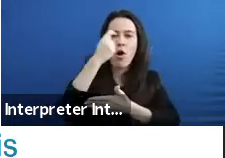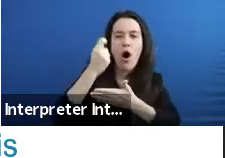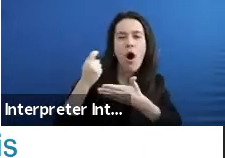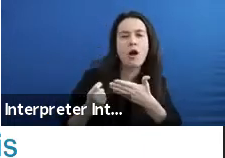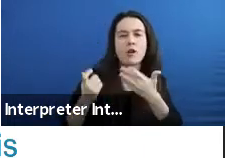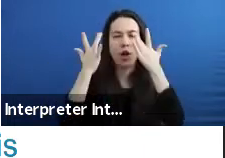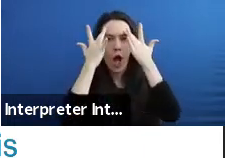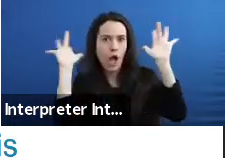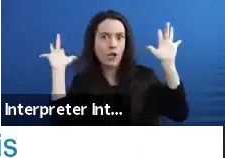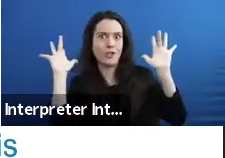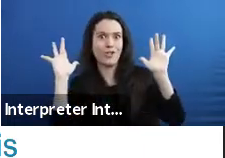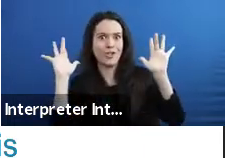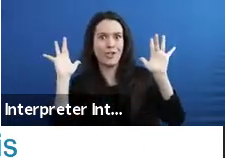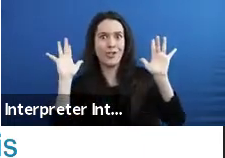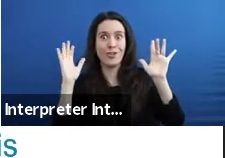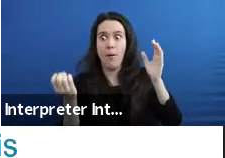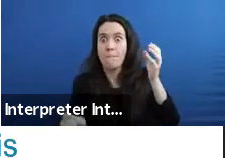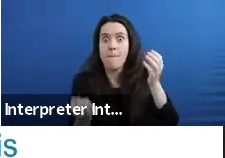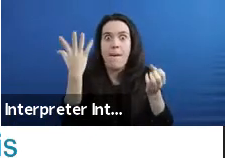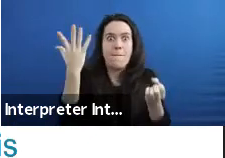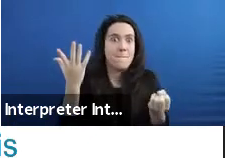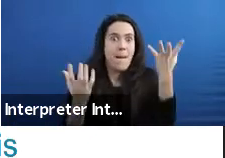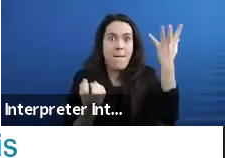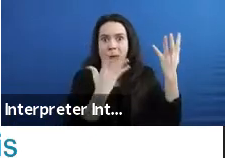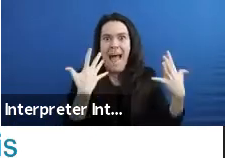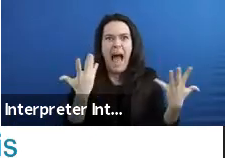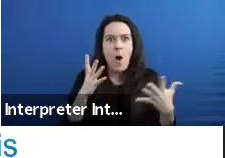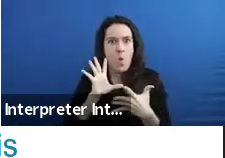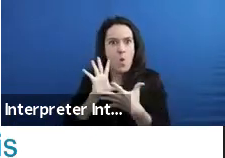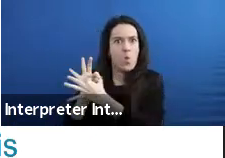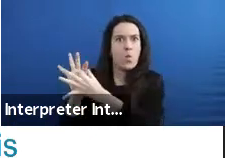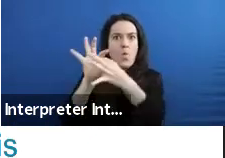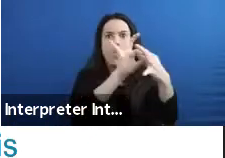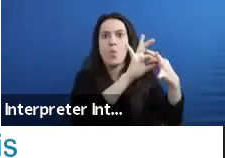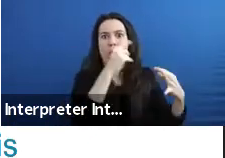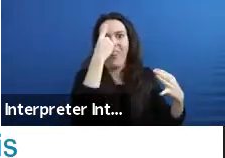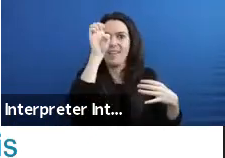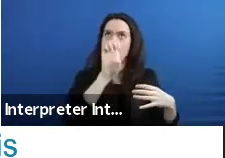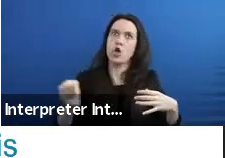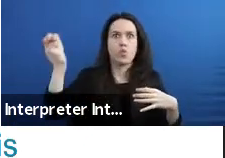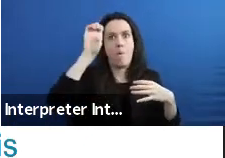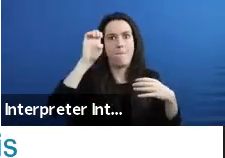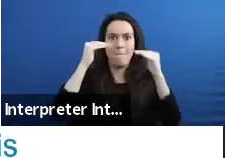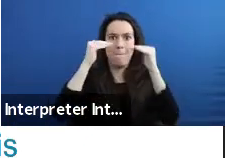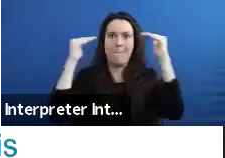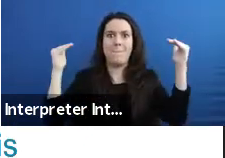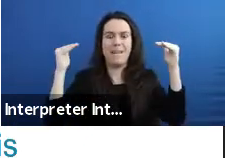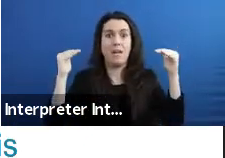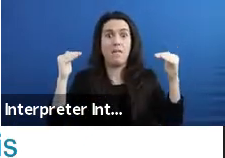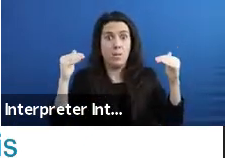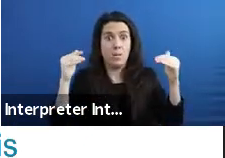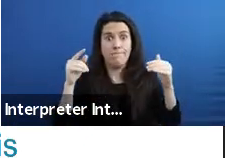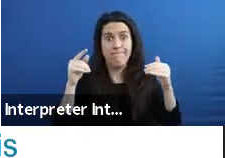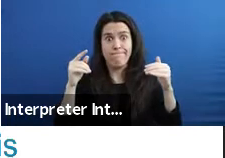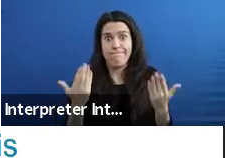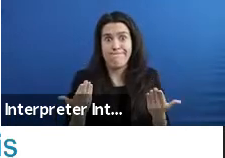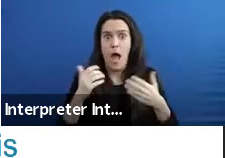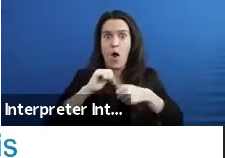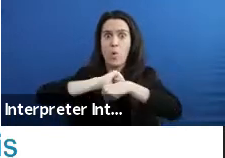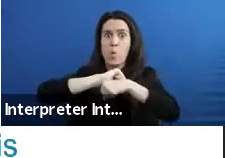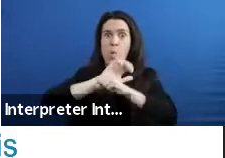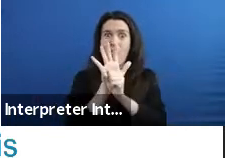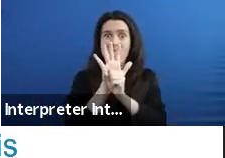placed in the consumption patterns of Europeans, and to see how the COVID-19 with the closure